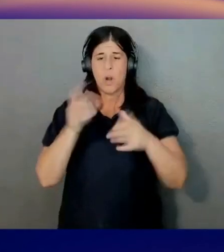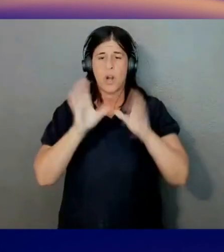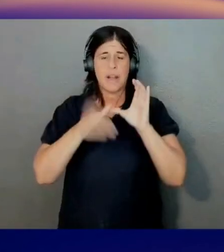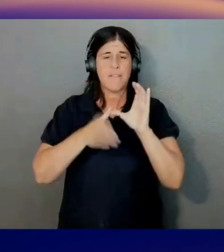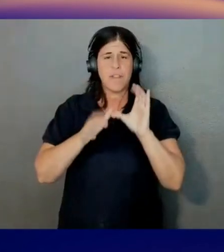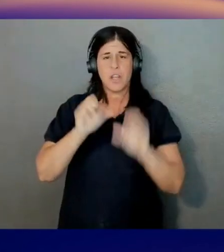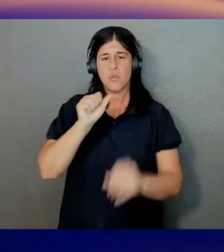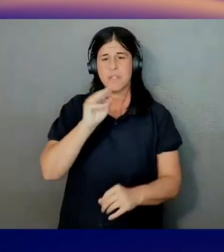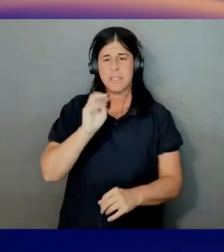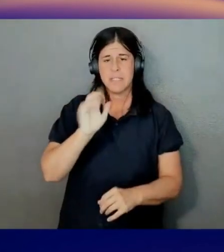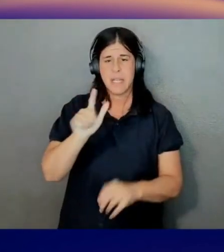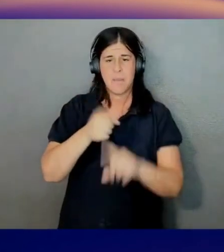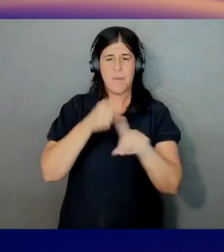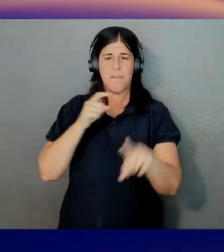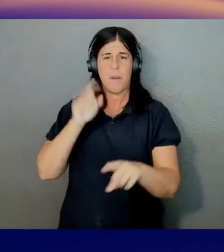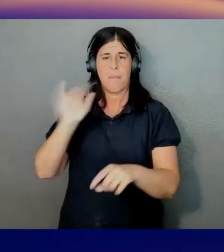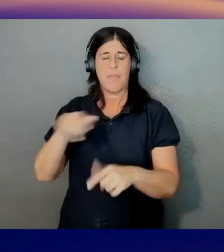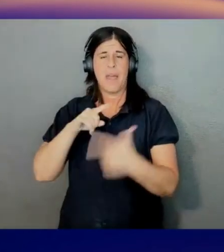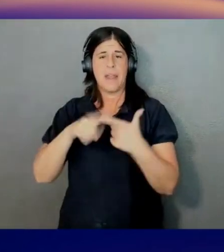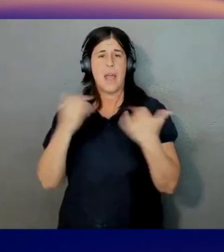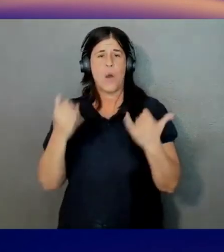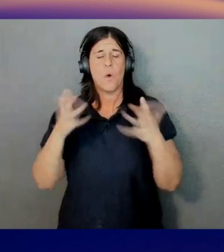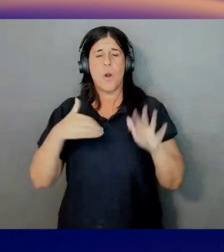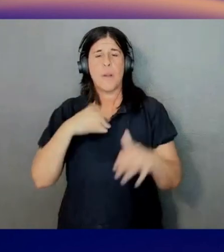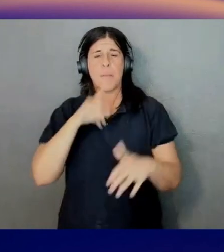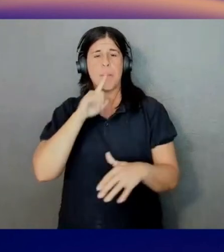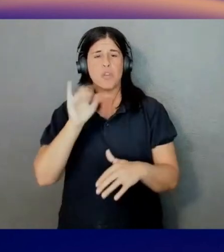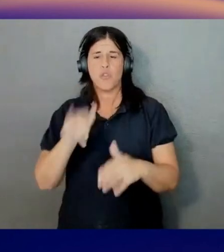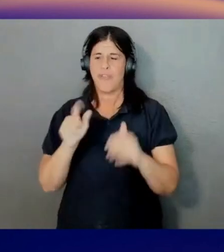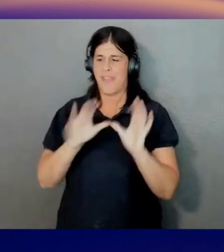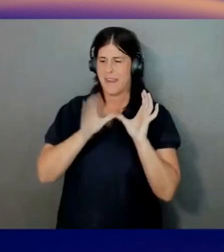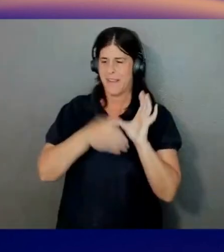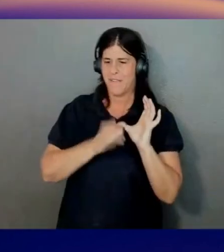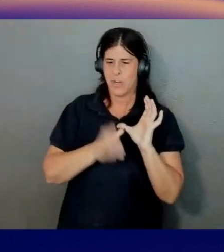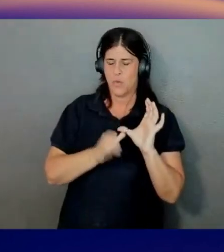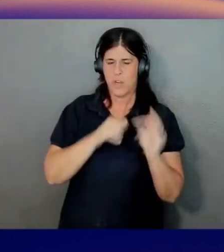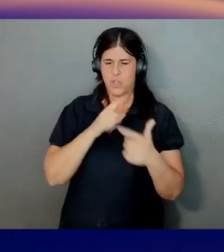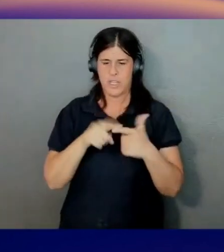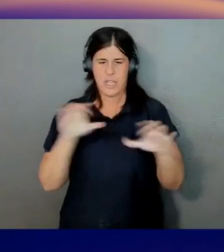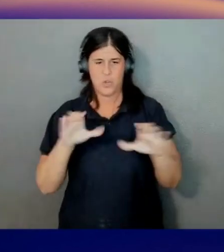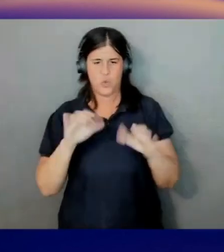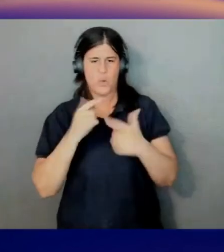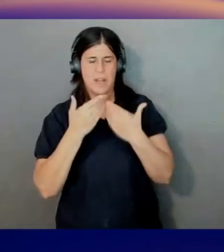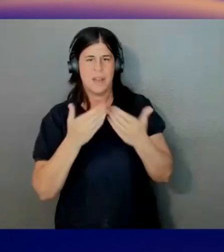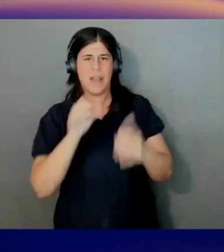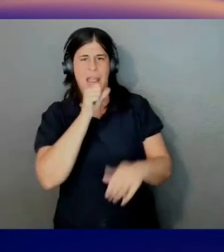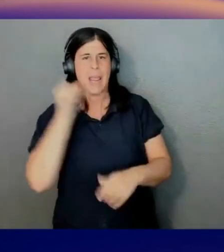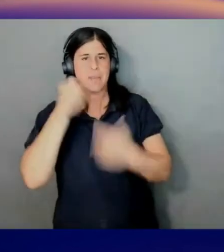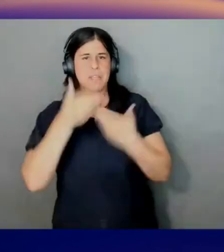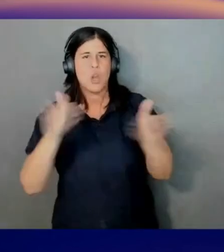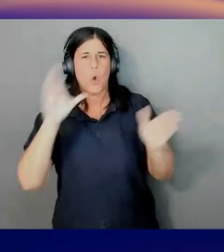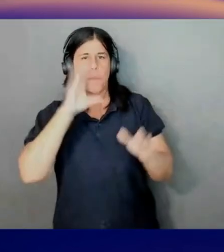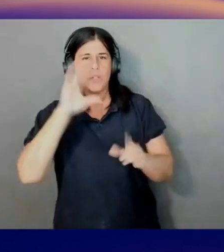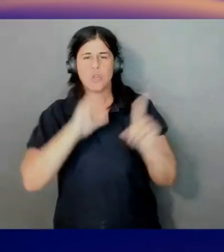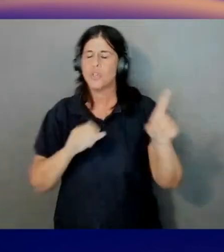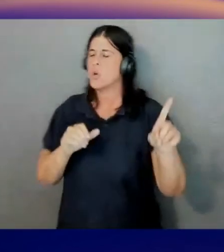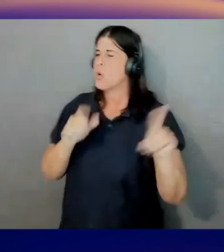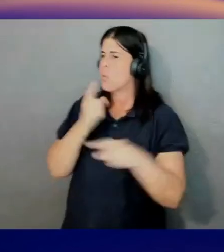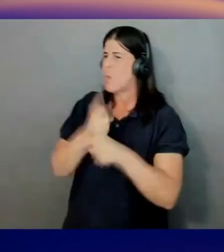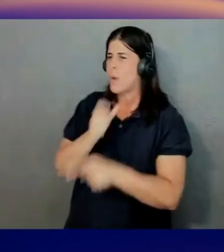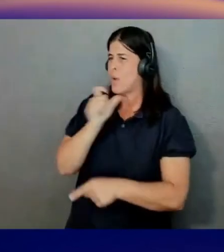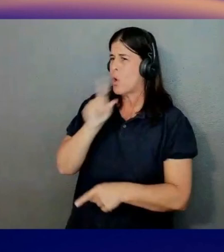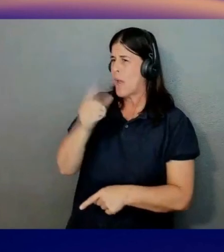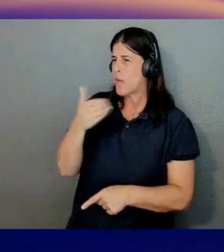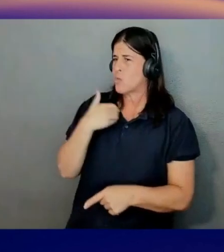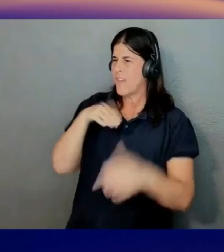from Okta end. Yeah. Now we need to take this configuration and do it in Amazon OpenSearch. Right, because we don't actually have Yeah. access